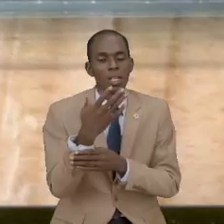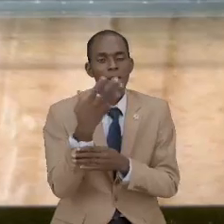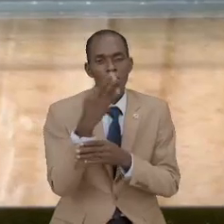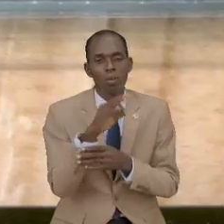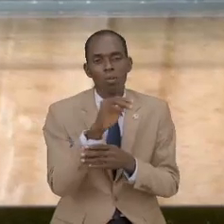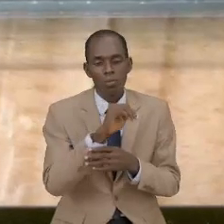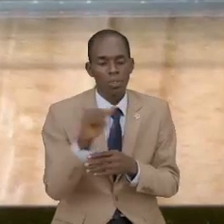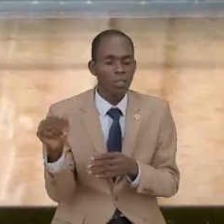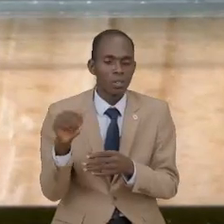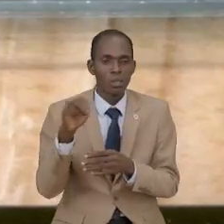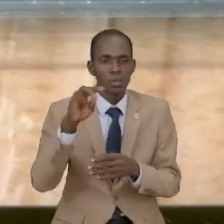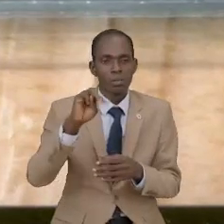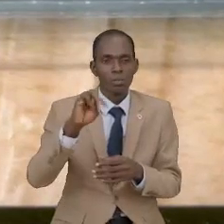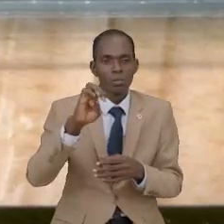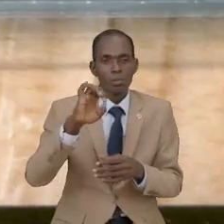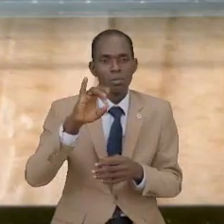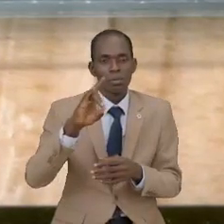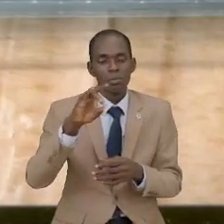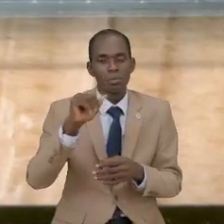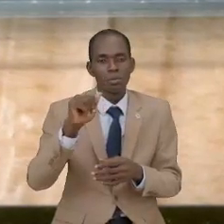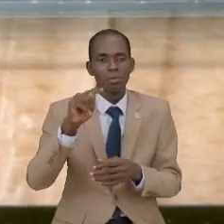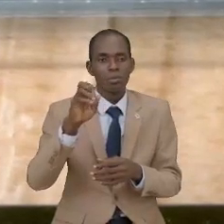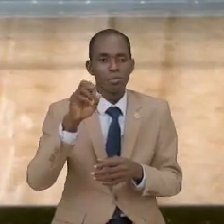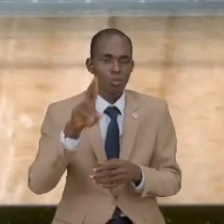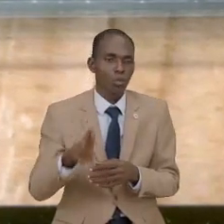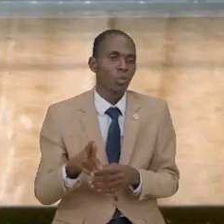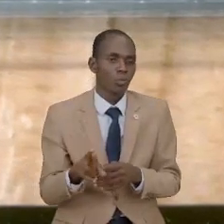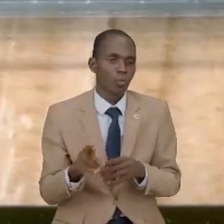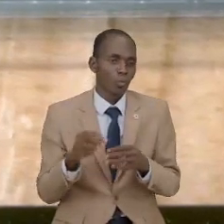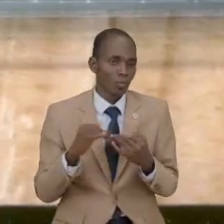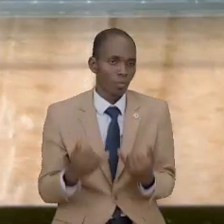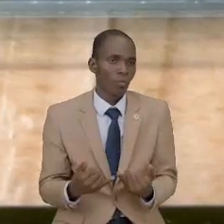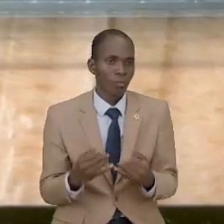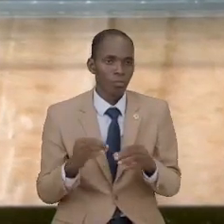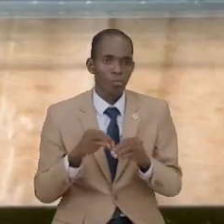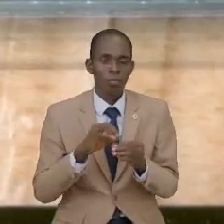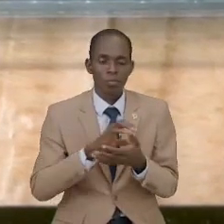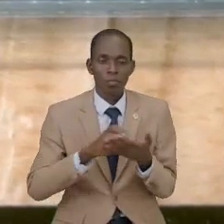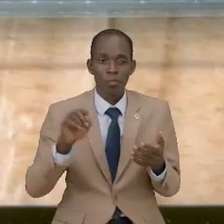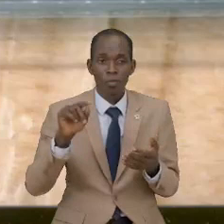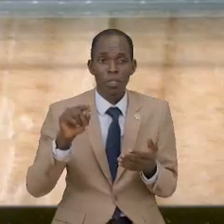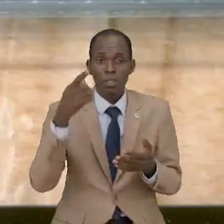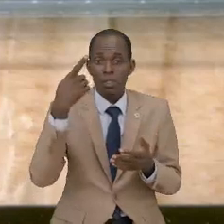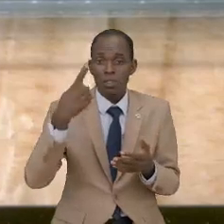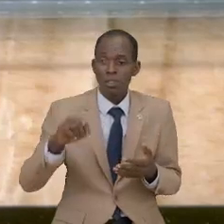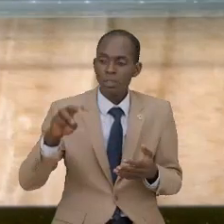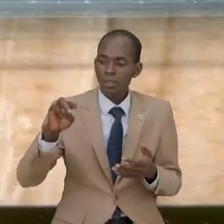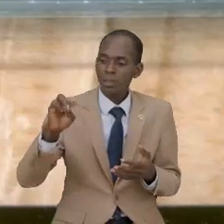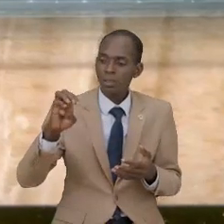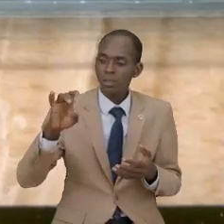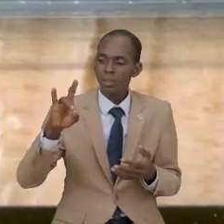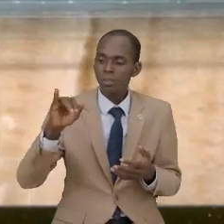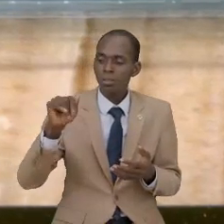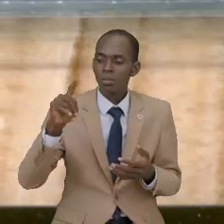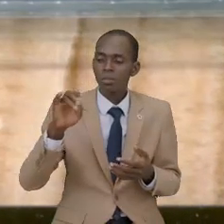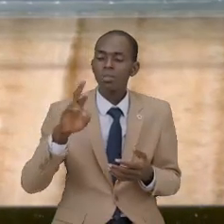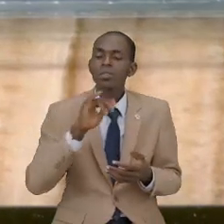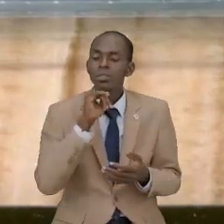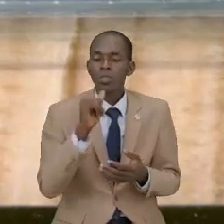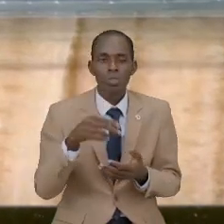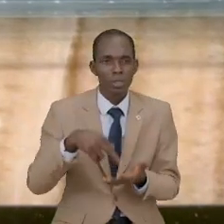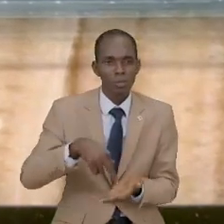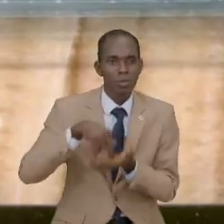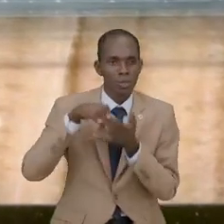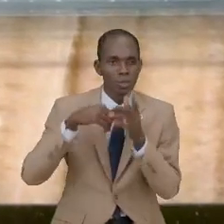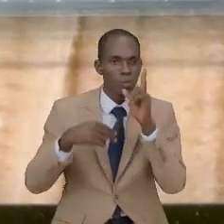In verse 20, now, a mediator is not a mediator of one, but